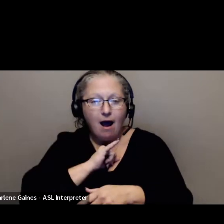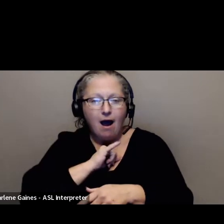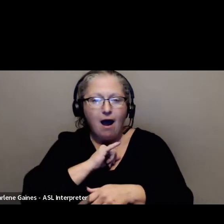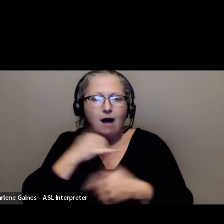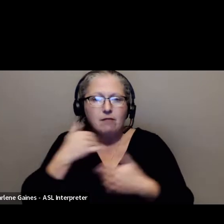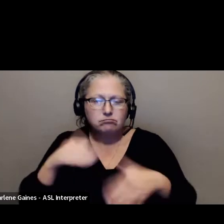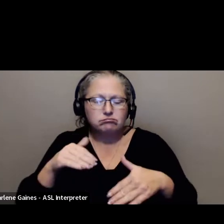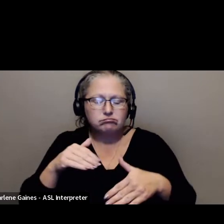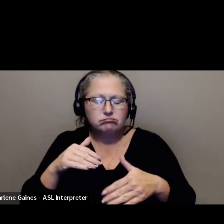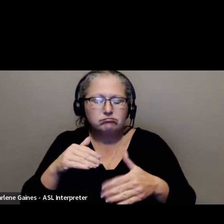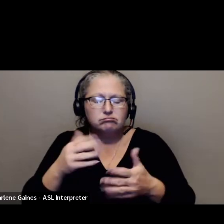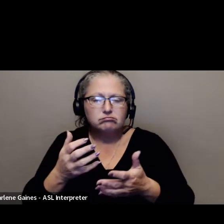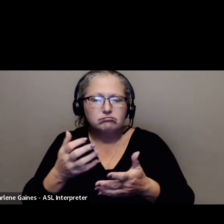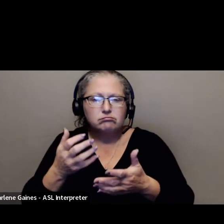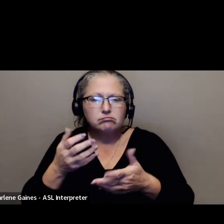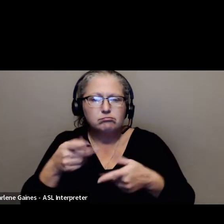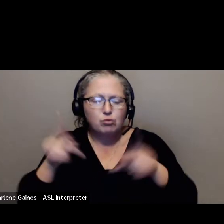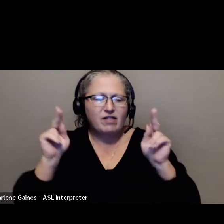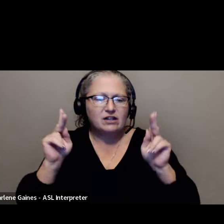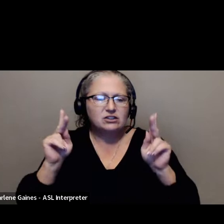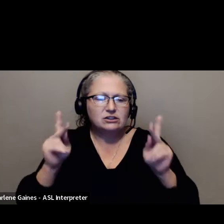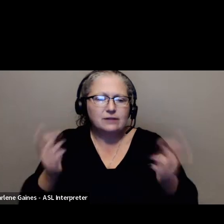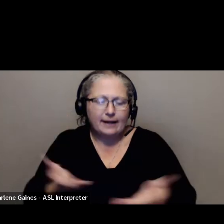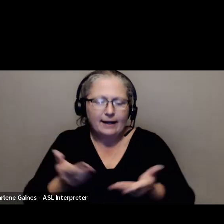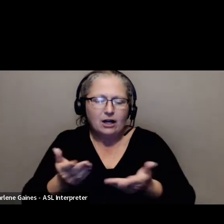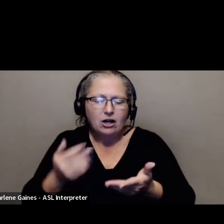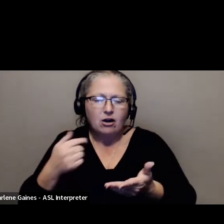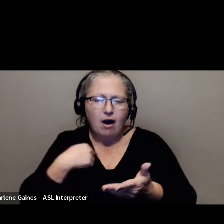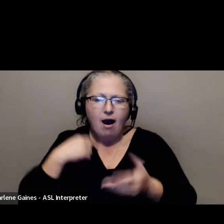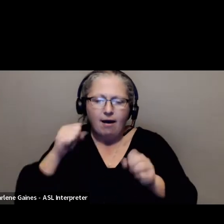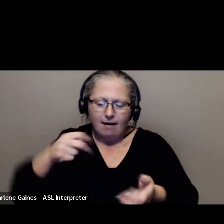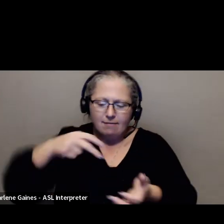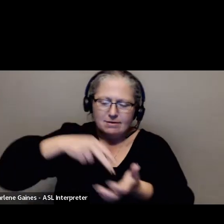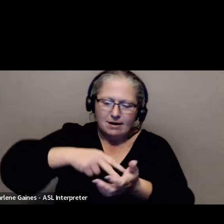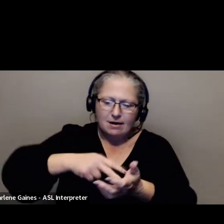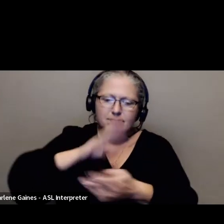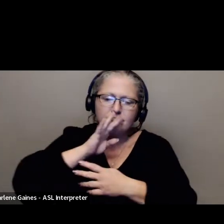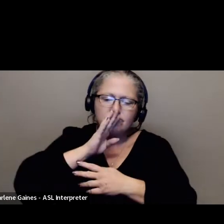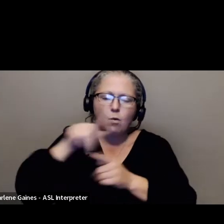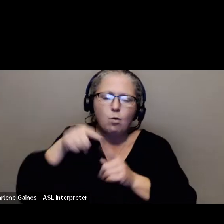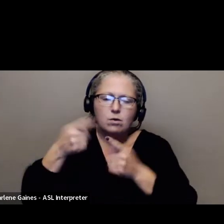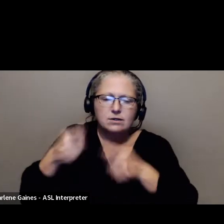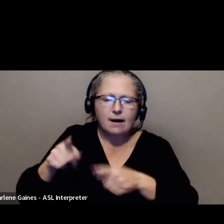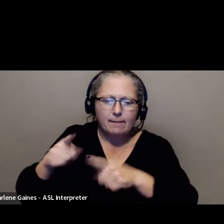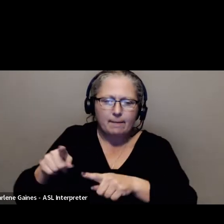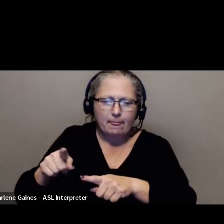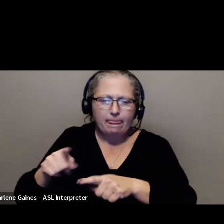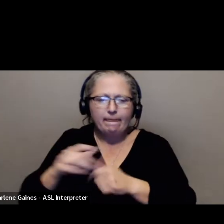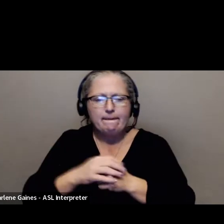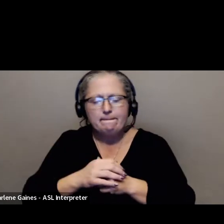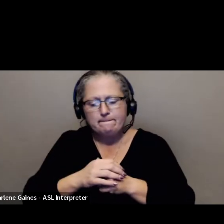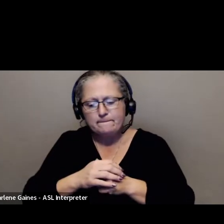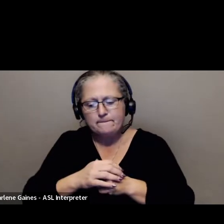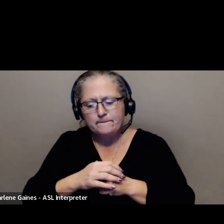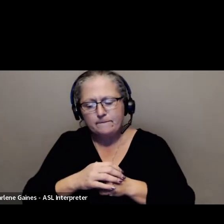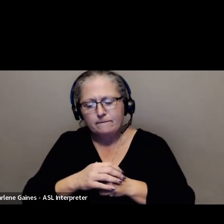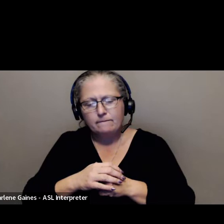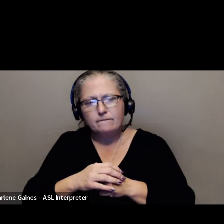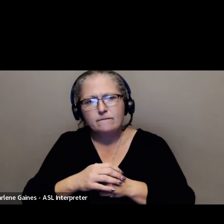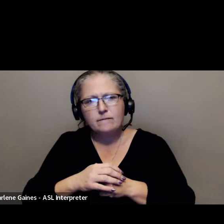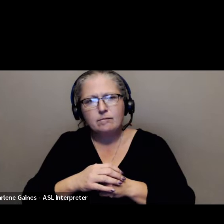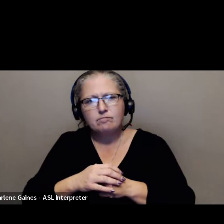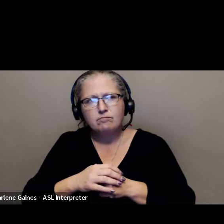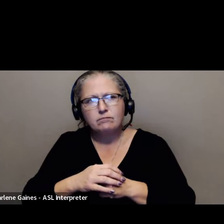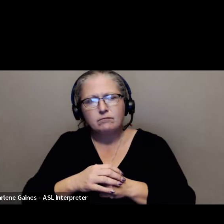privileged to be here. I am privileged to be someone that can actually stand here and speak on what's going on. But as for